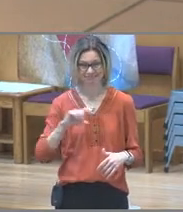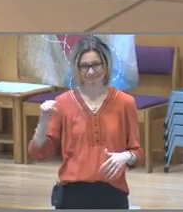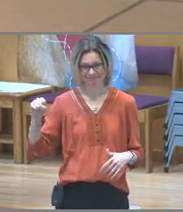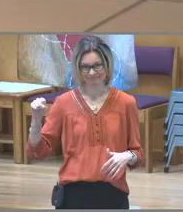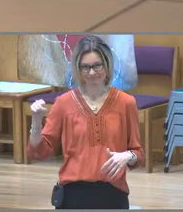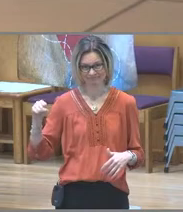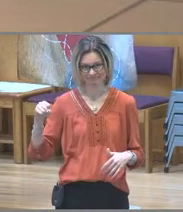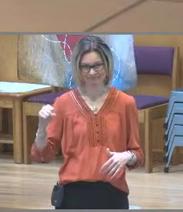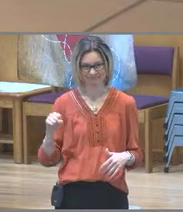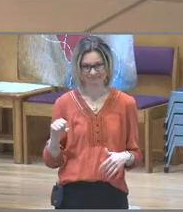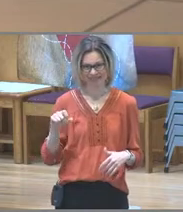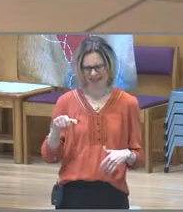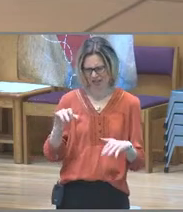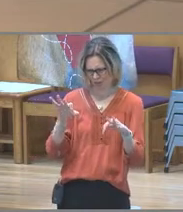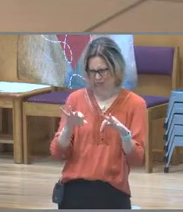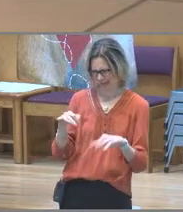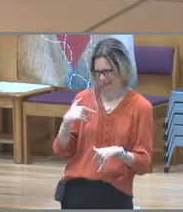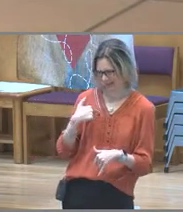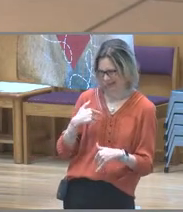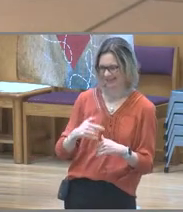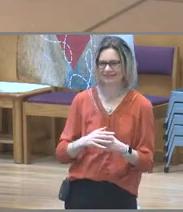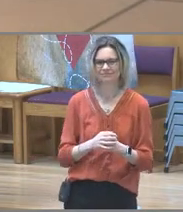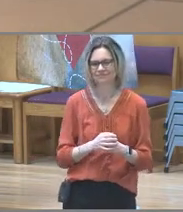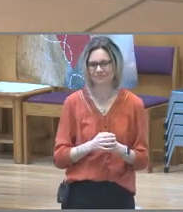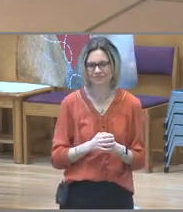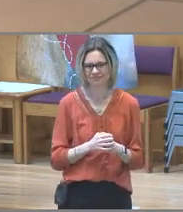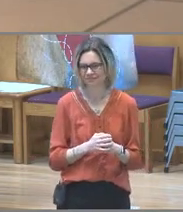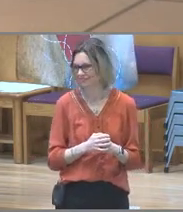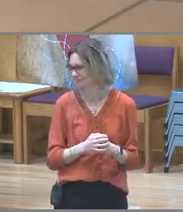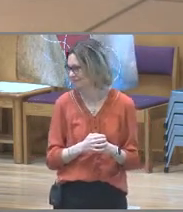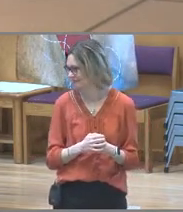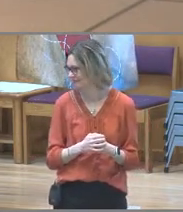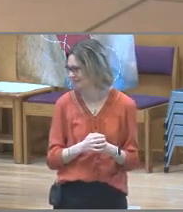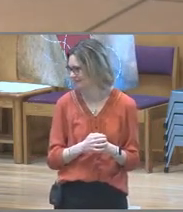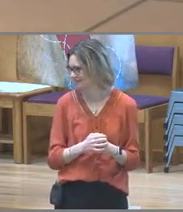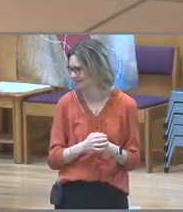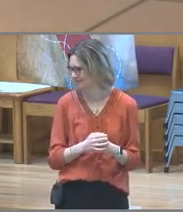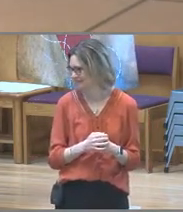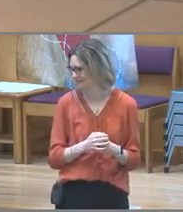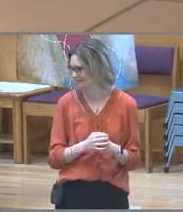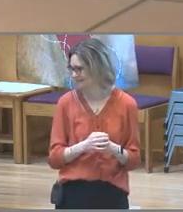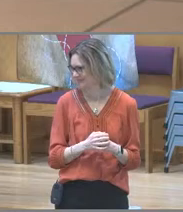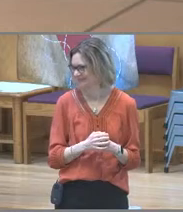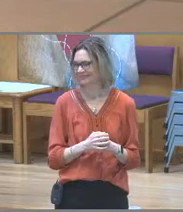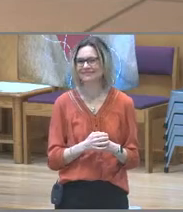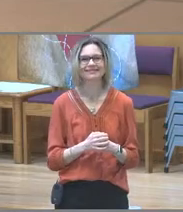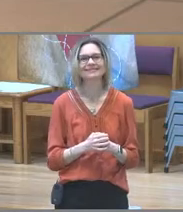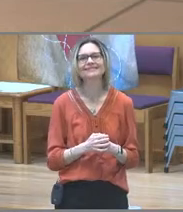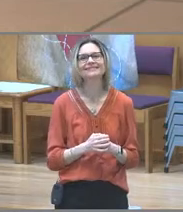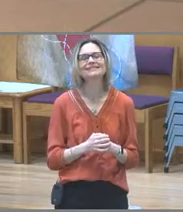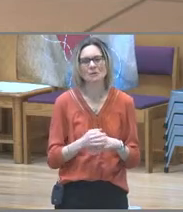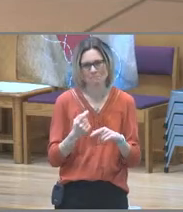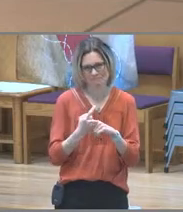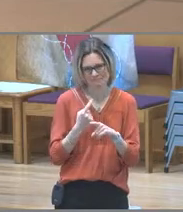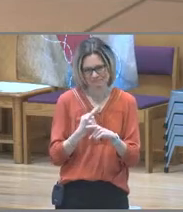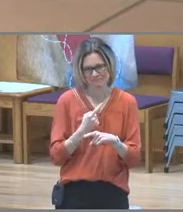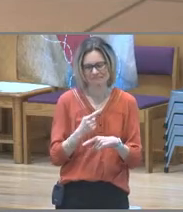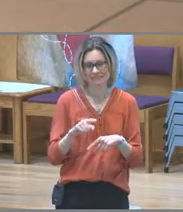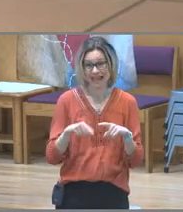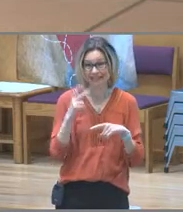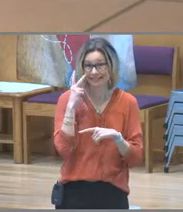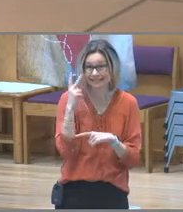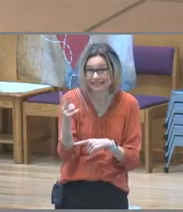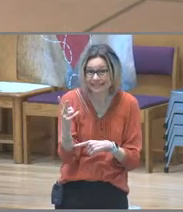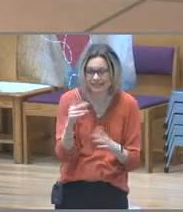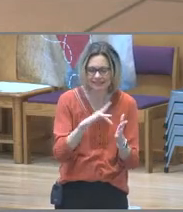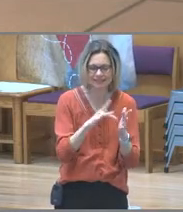Yes. You need to explain that to me. Thank you, Asher. Thank you. These are dangerous. Thank you. So that's right. We cannot see Jesus, but